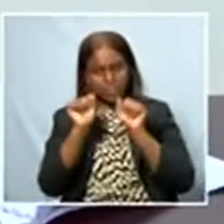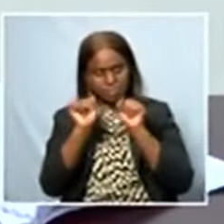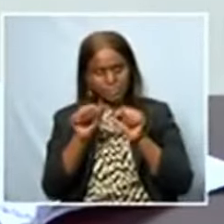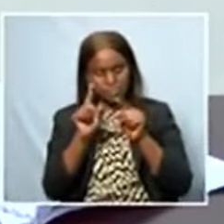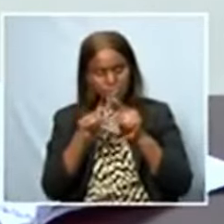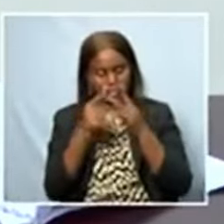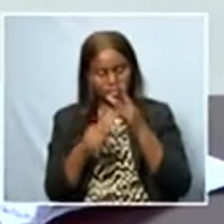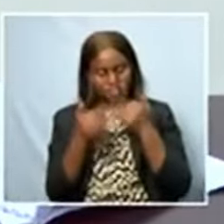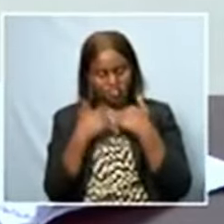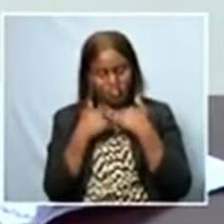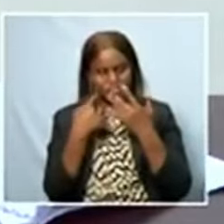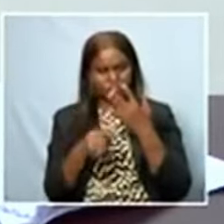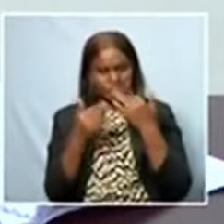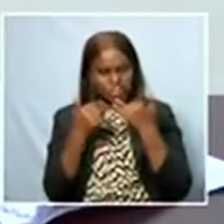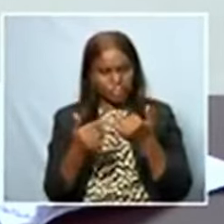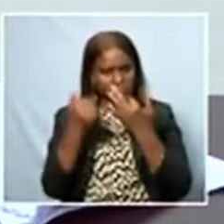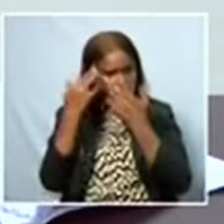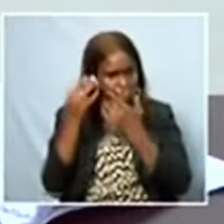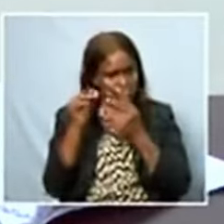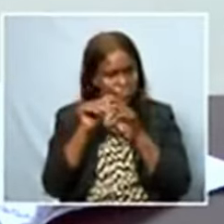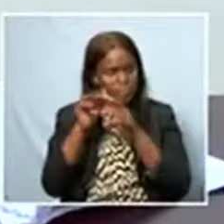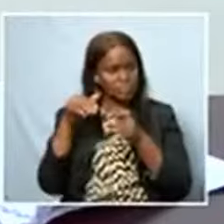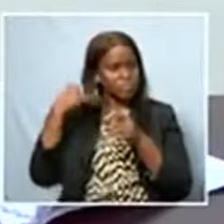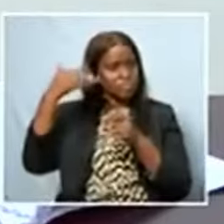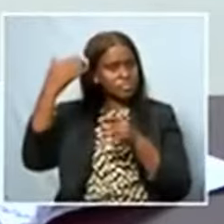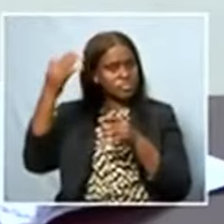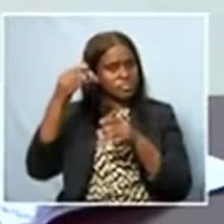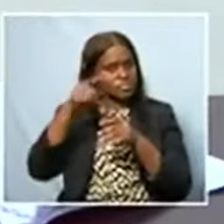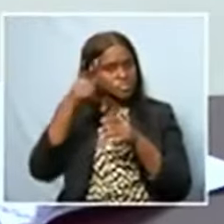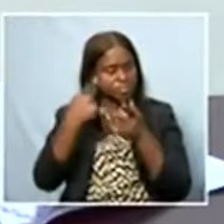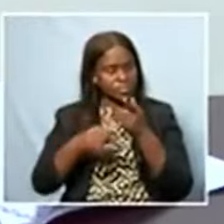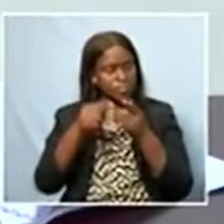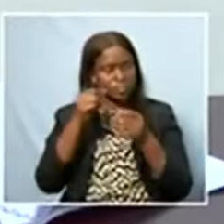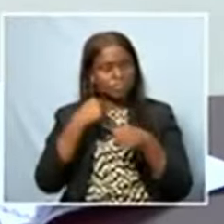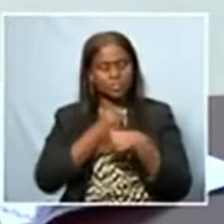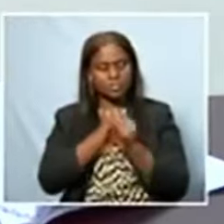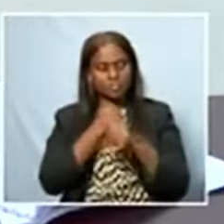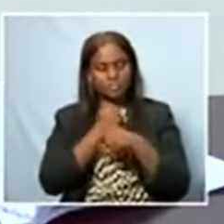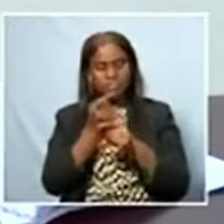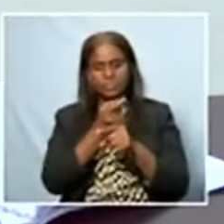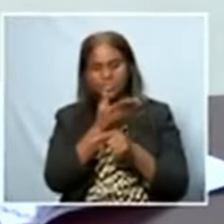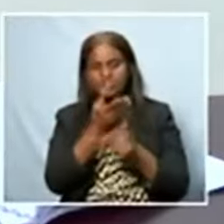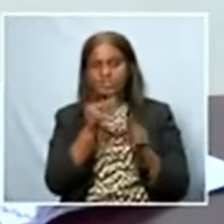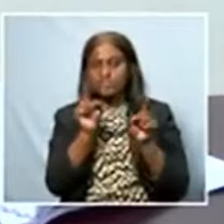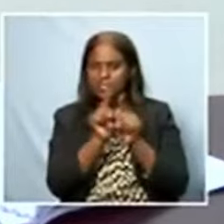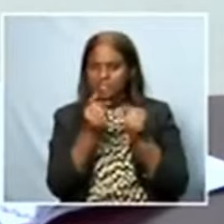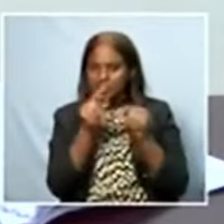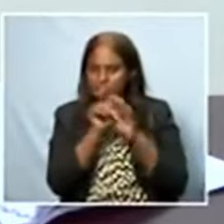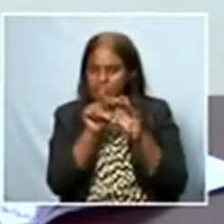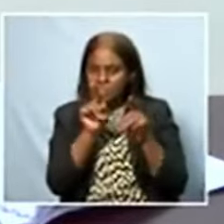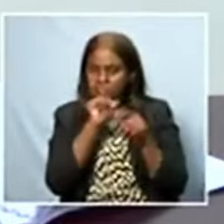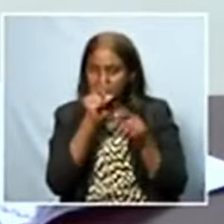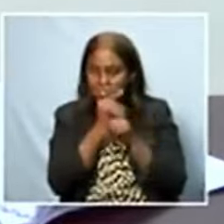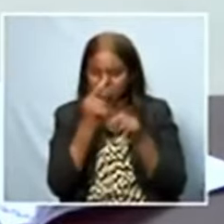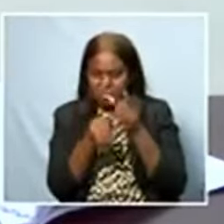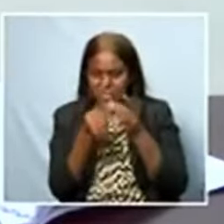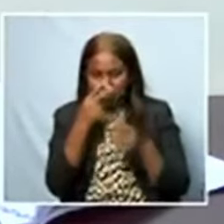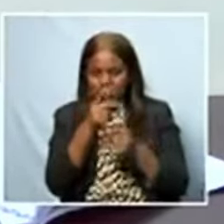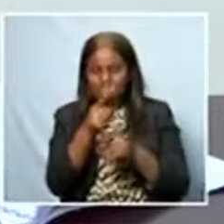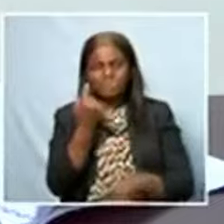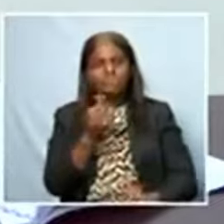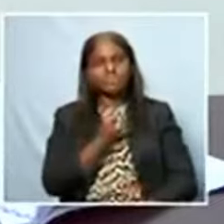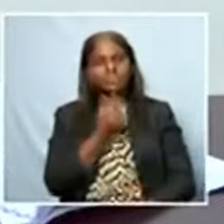to cope with the expected volumes in future that will materialize from there. So I think the context is not just look at the incentive